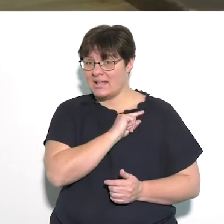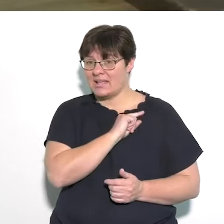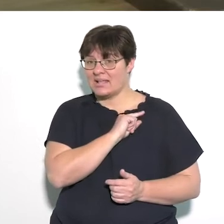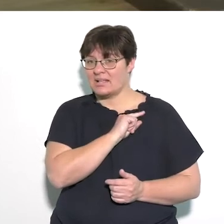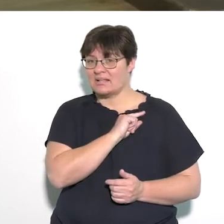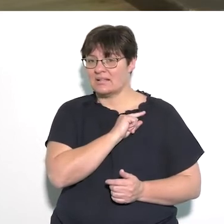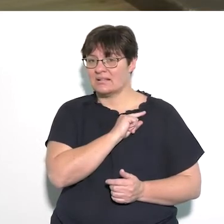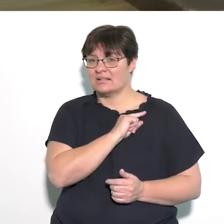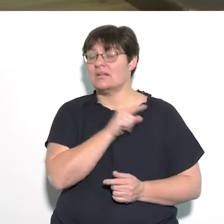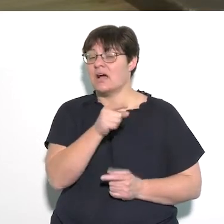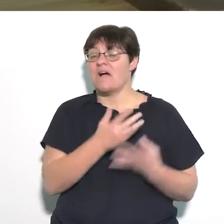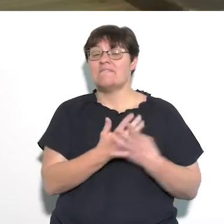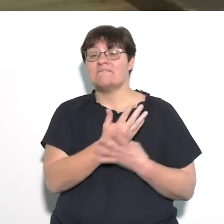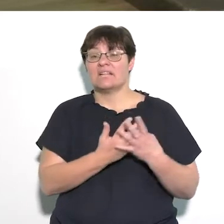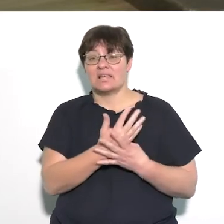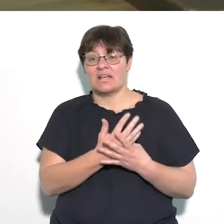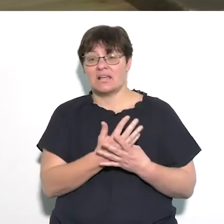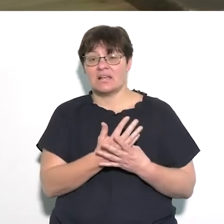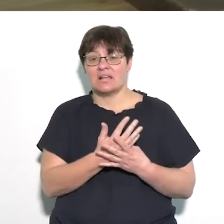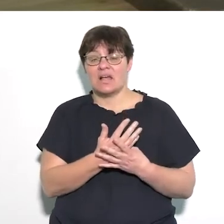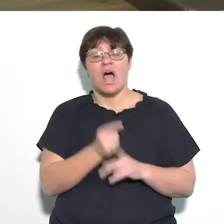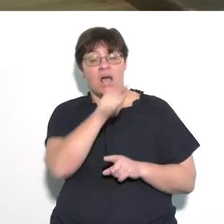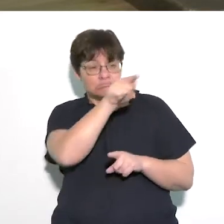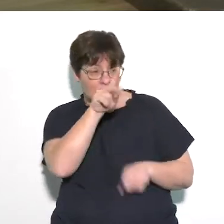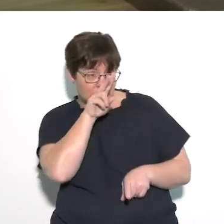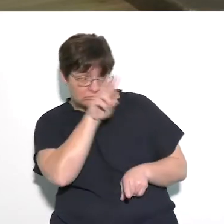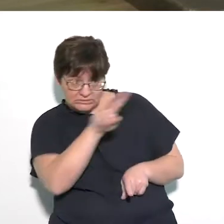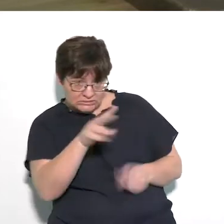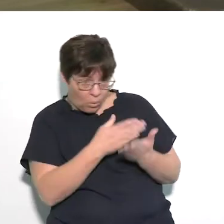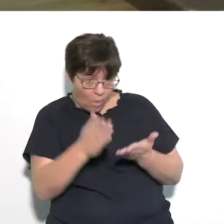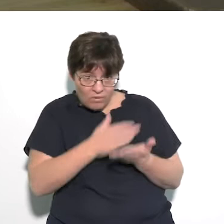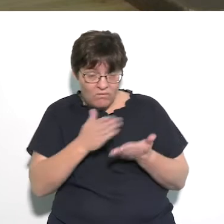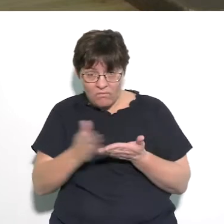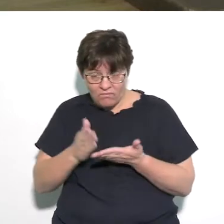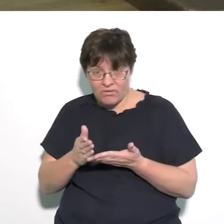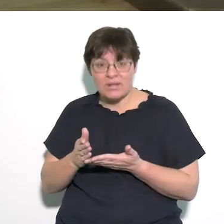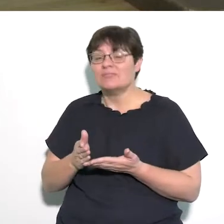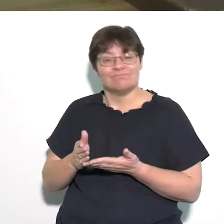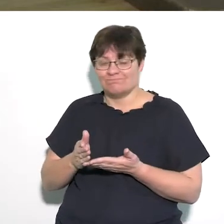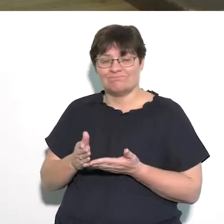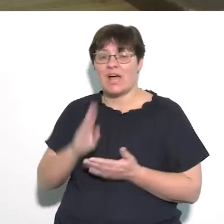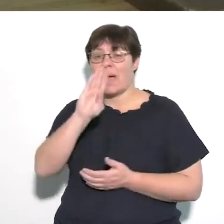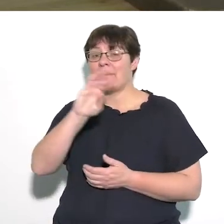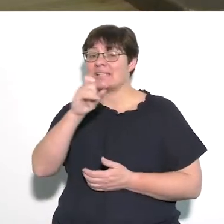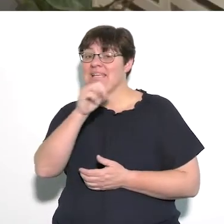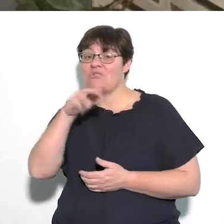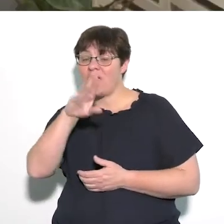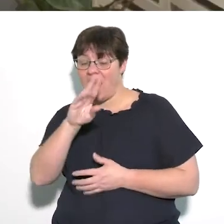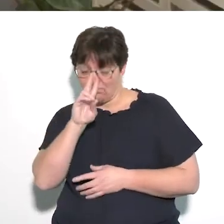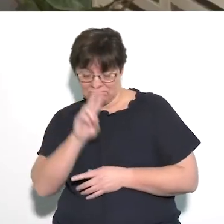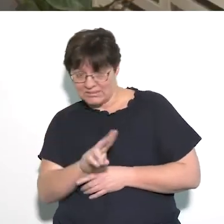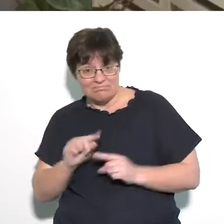because although the filter will take out all the physical impurities in the water, it will not take out